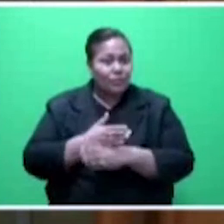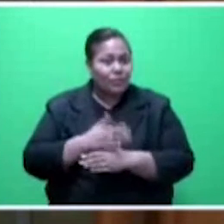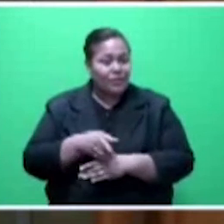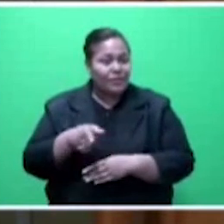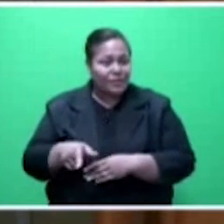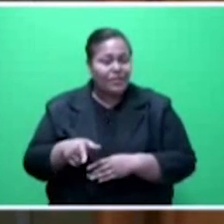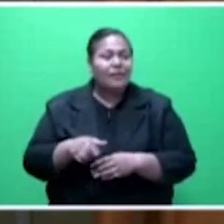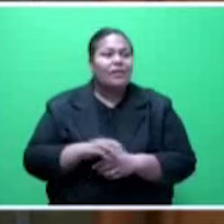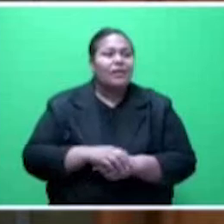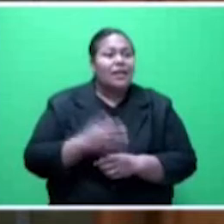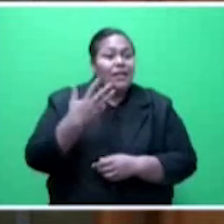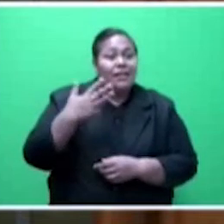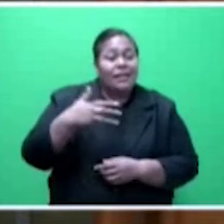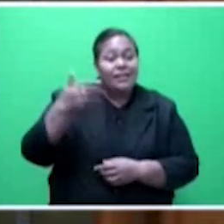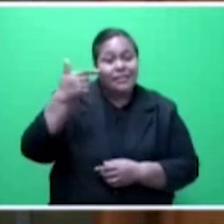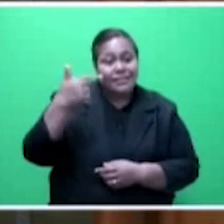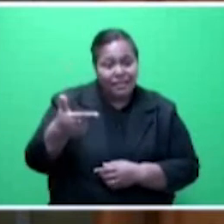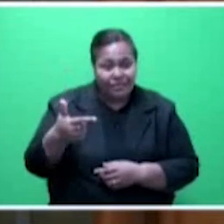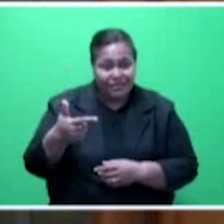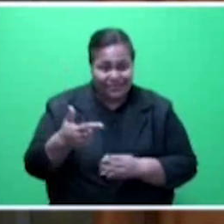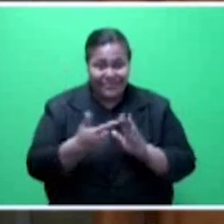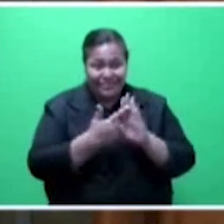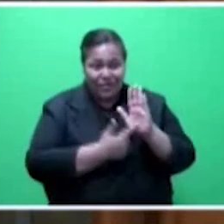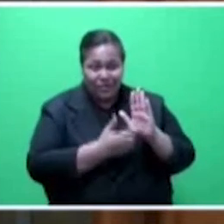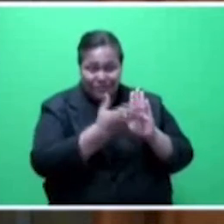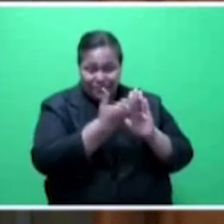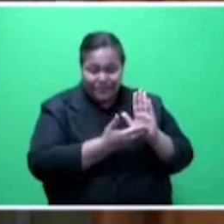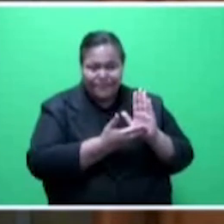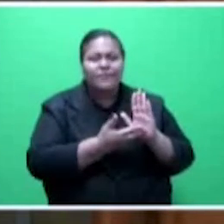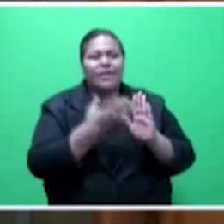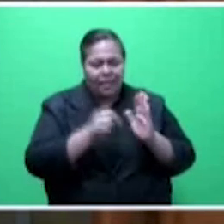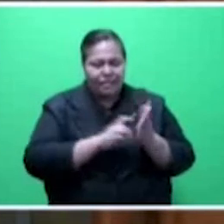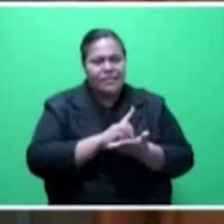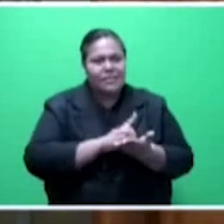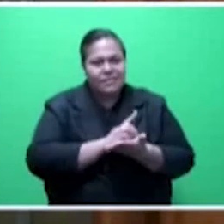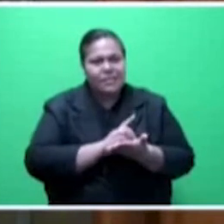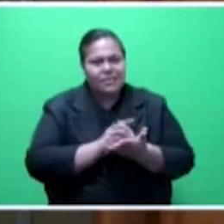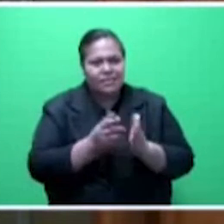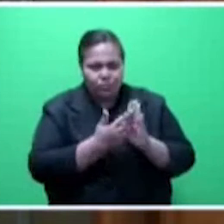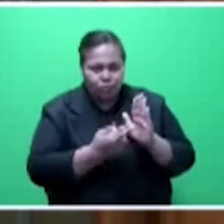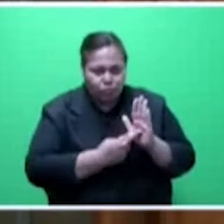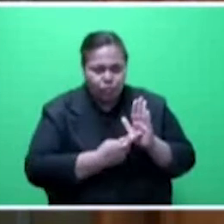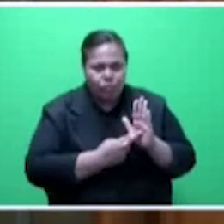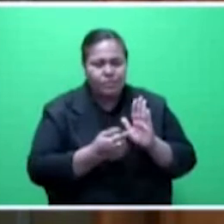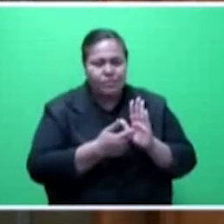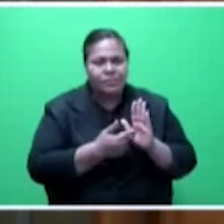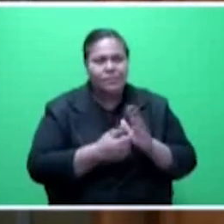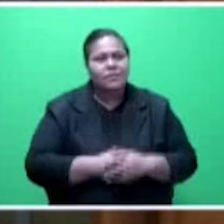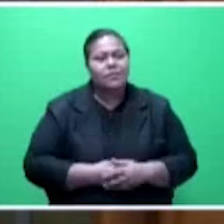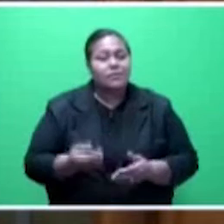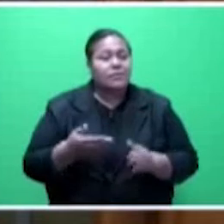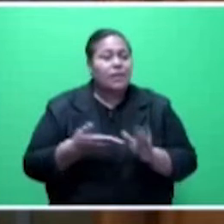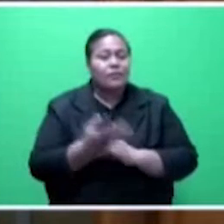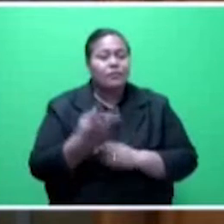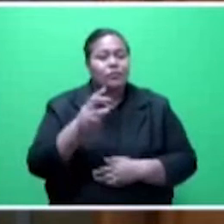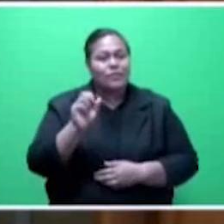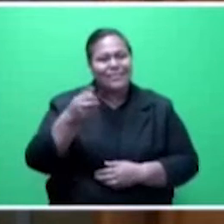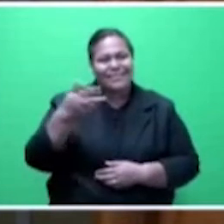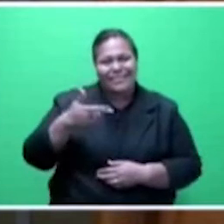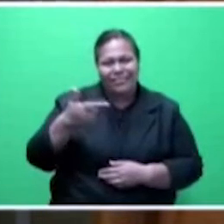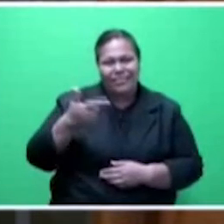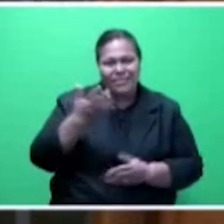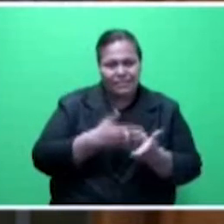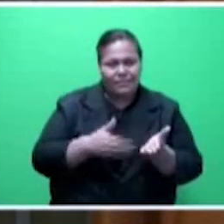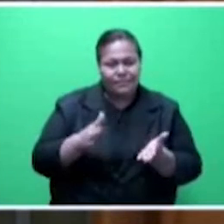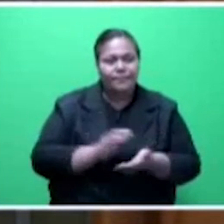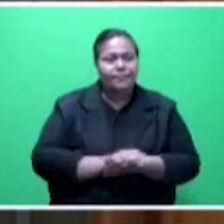1997 and the revised Workmen's Compensation Occupational Disease Regulation 2017. Mr. Speaker, sir,